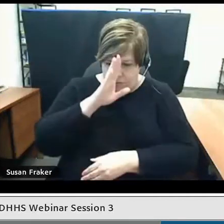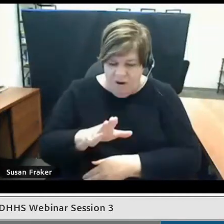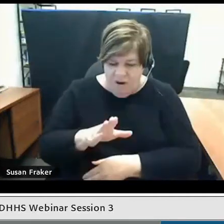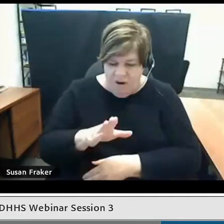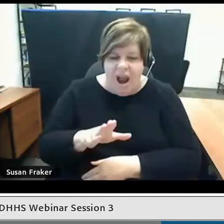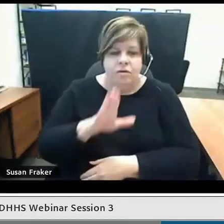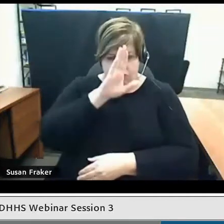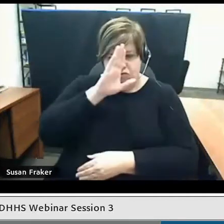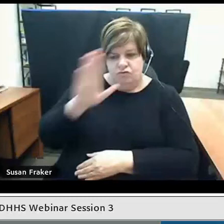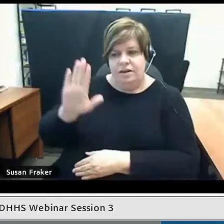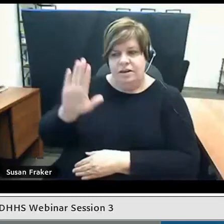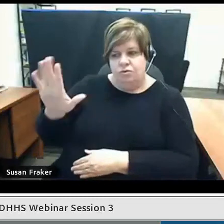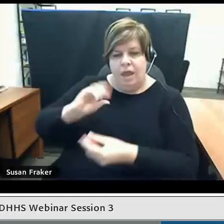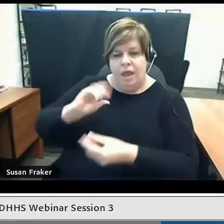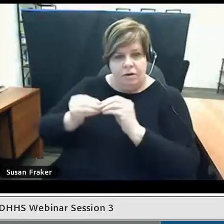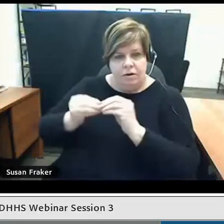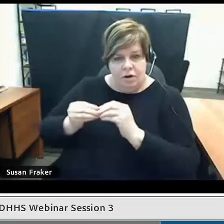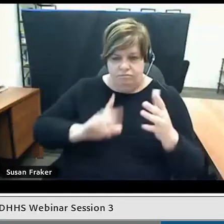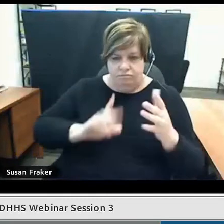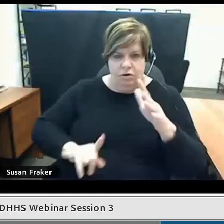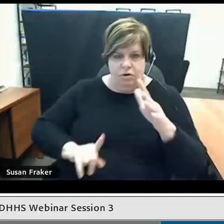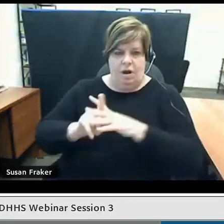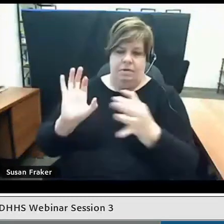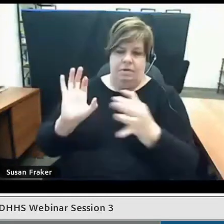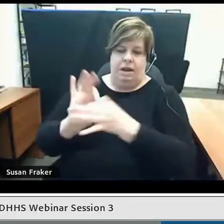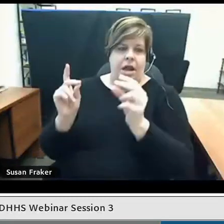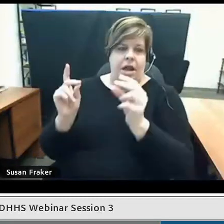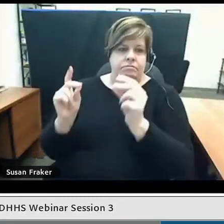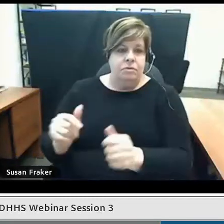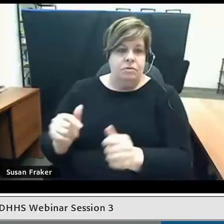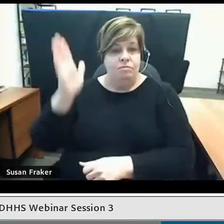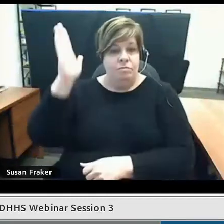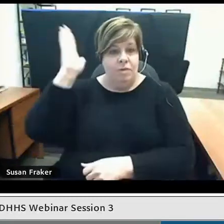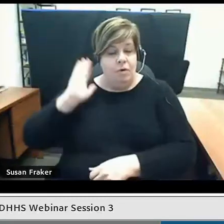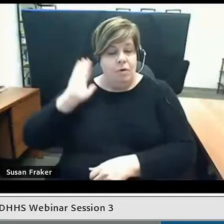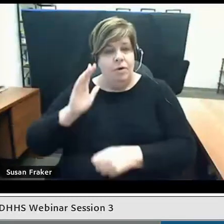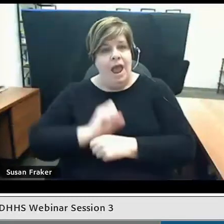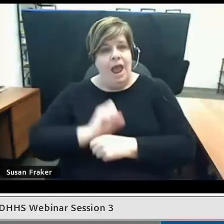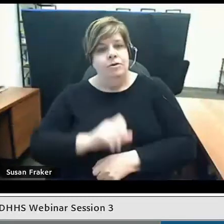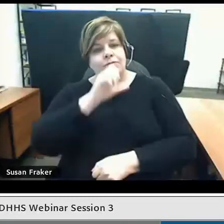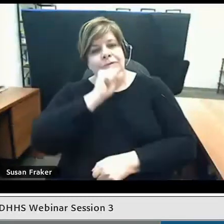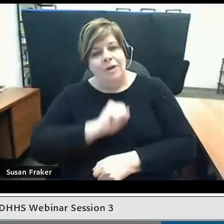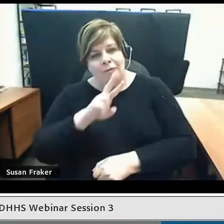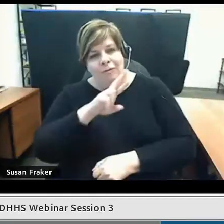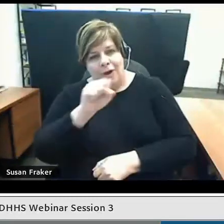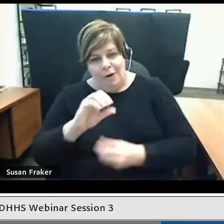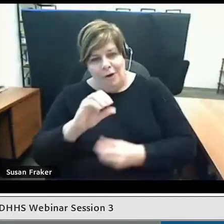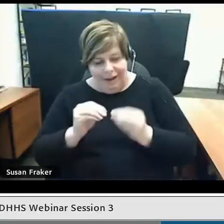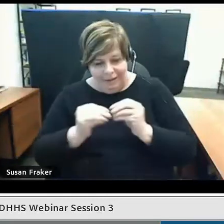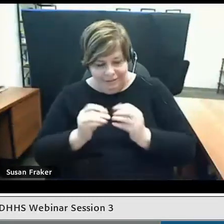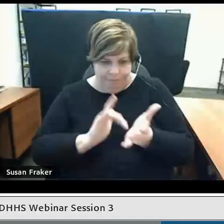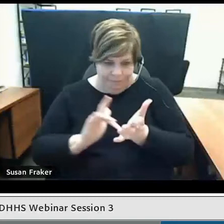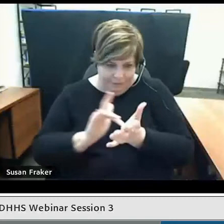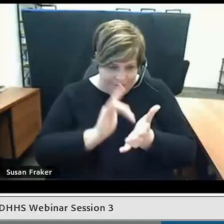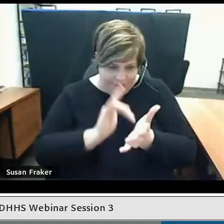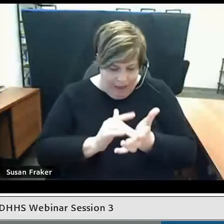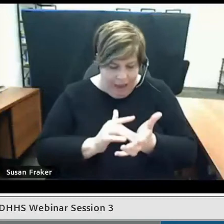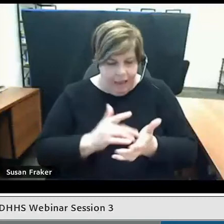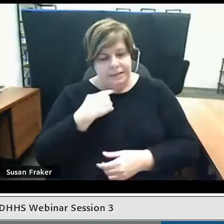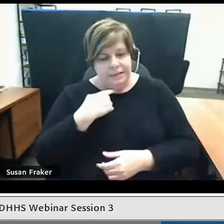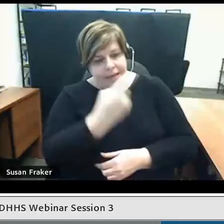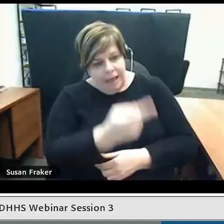person. It's a direct connect situation. In the old days, you had to actually call the phone number for the video relay